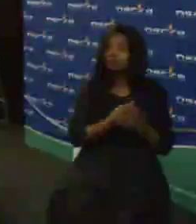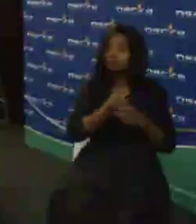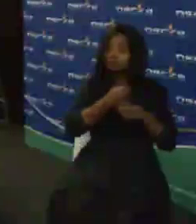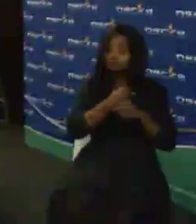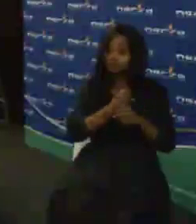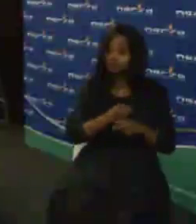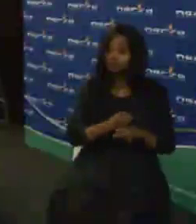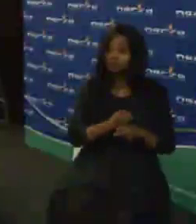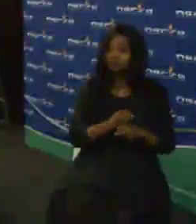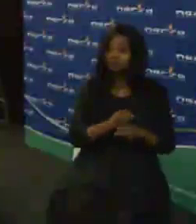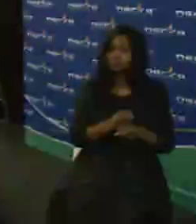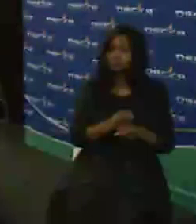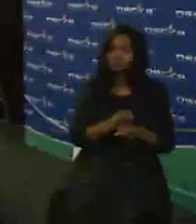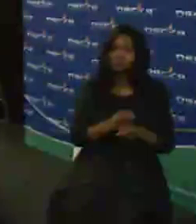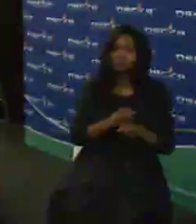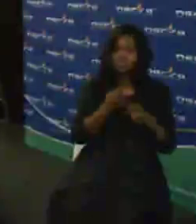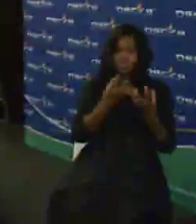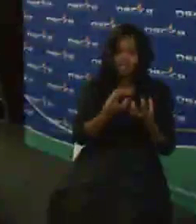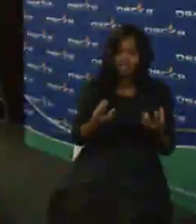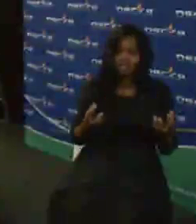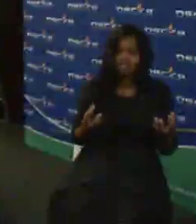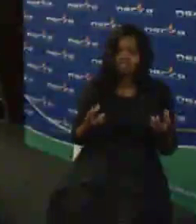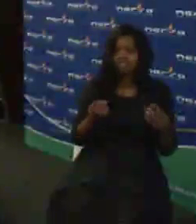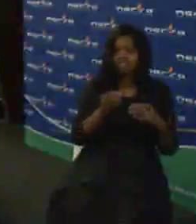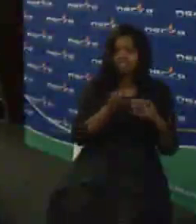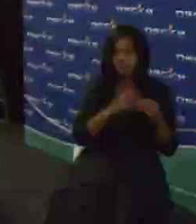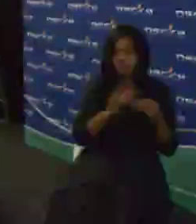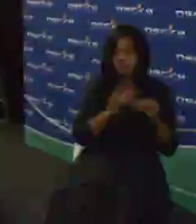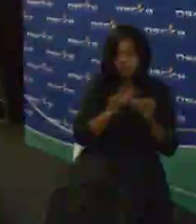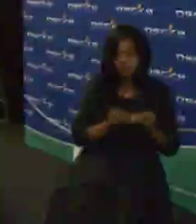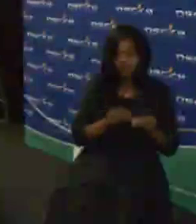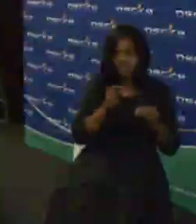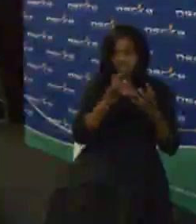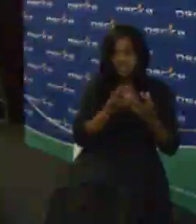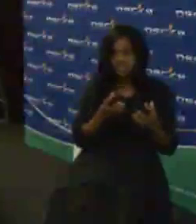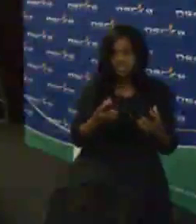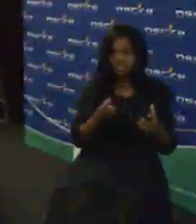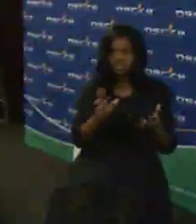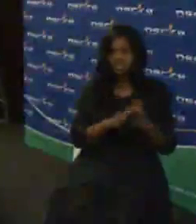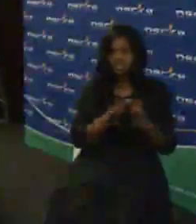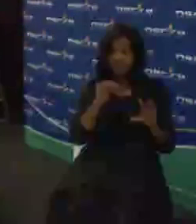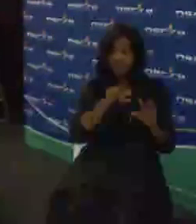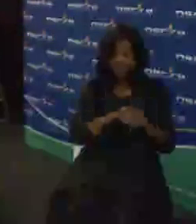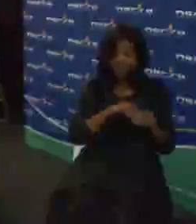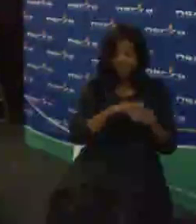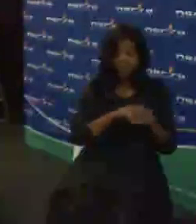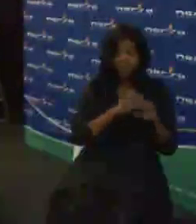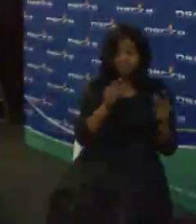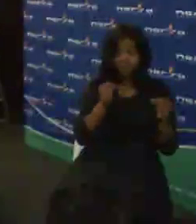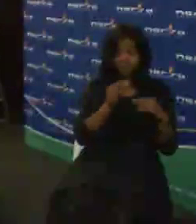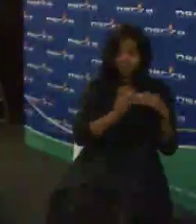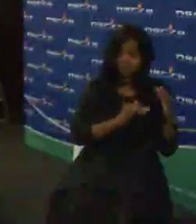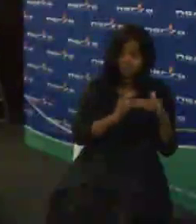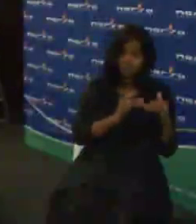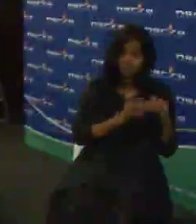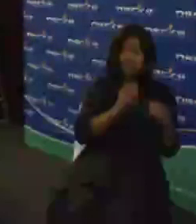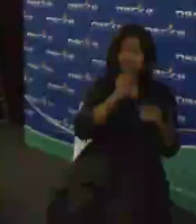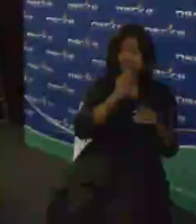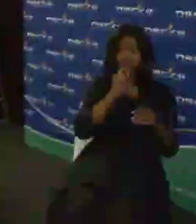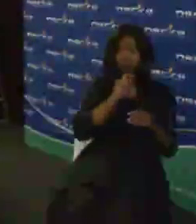in the asset or rata as it comes into being actually useful?